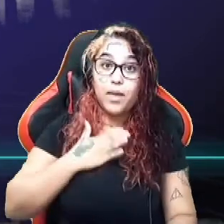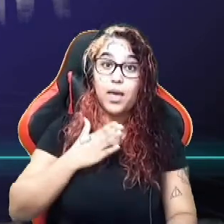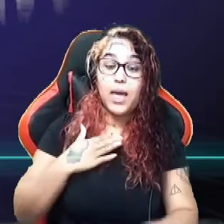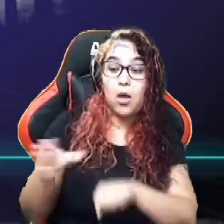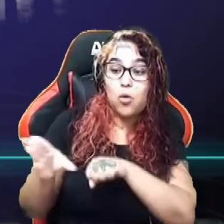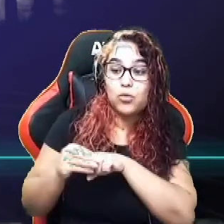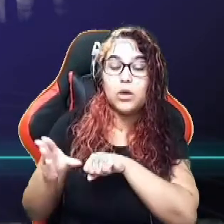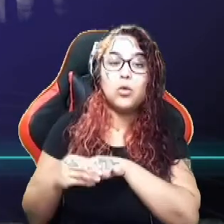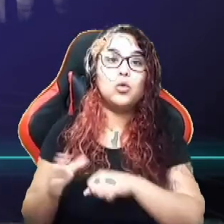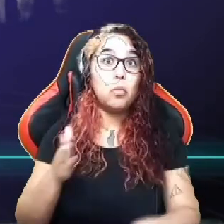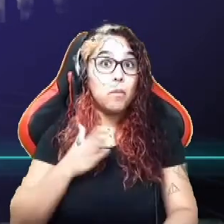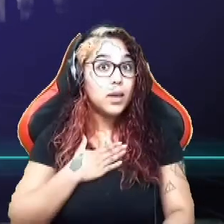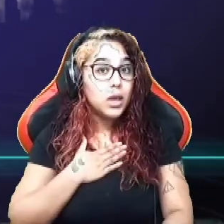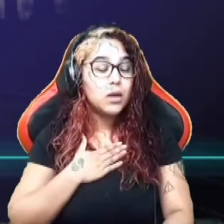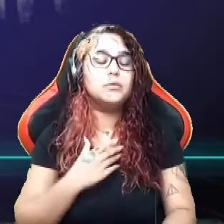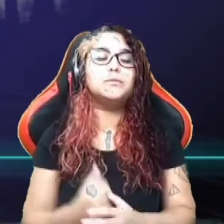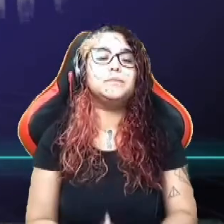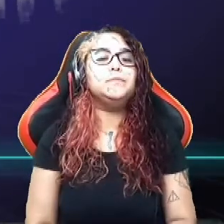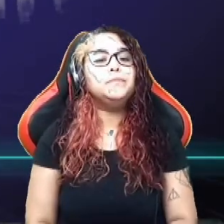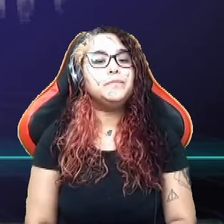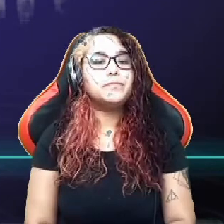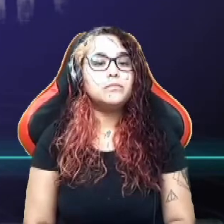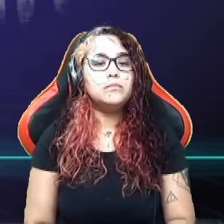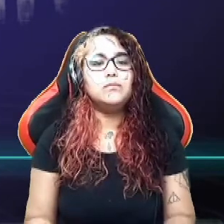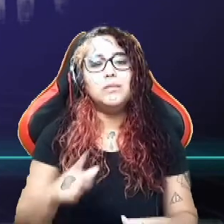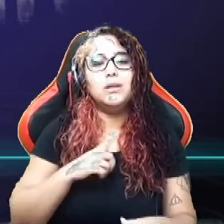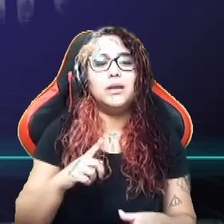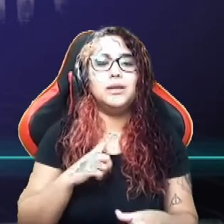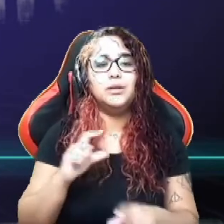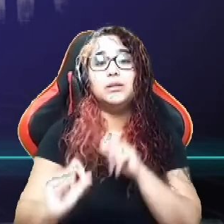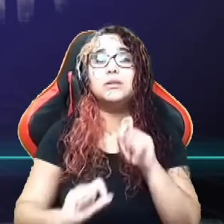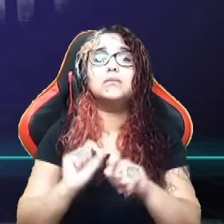adapt these trends to your channel with gaming content.